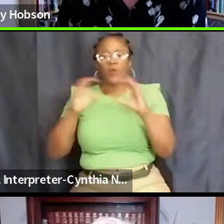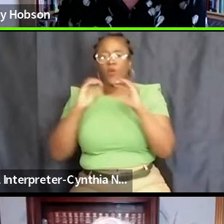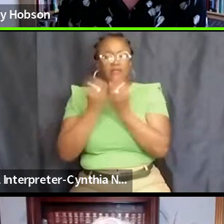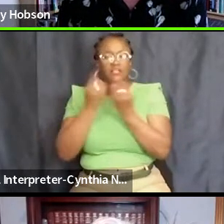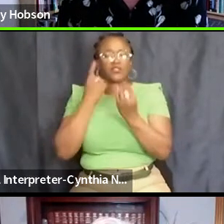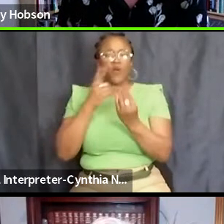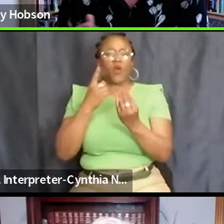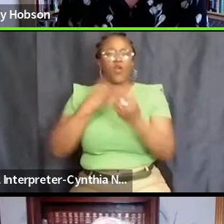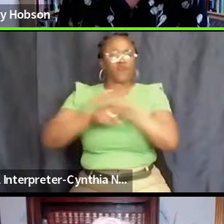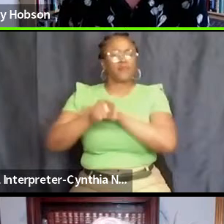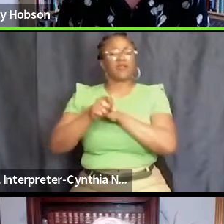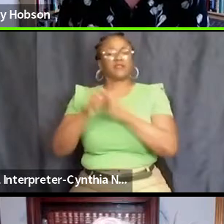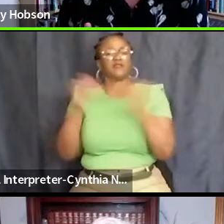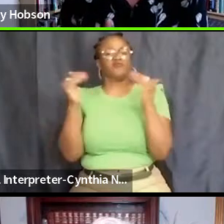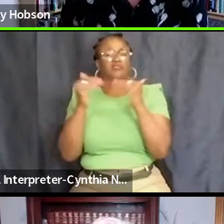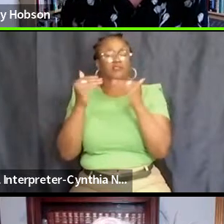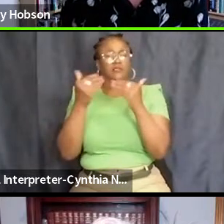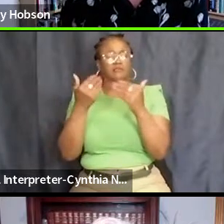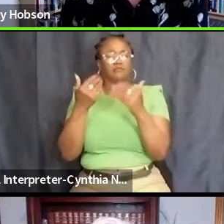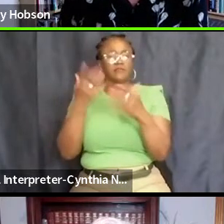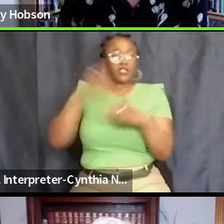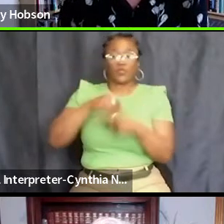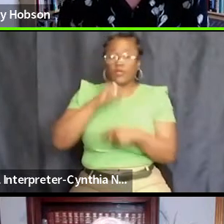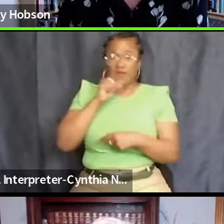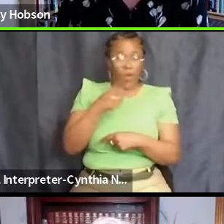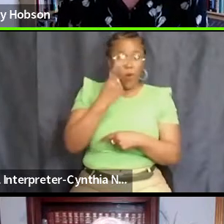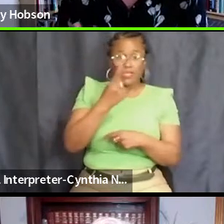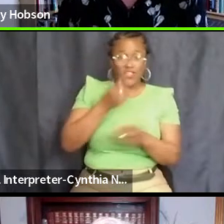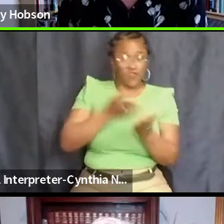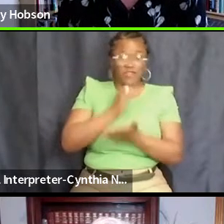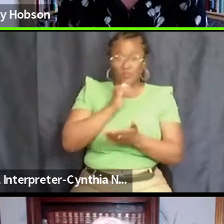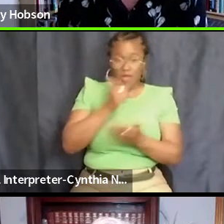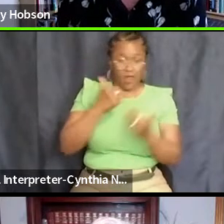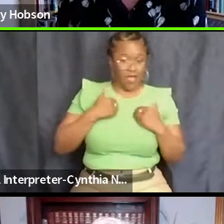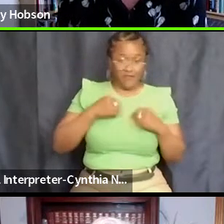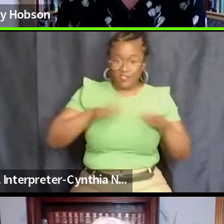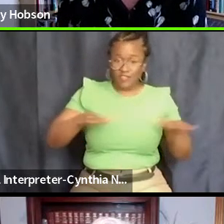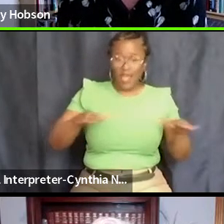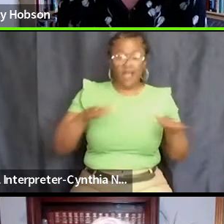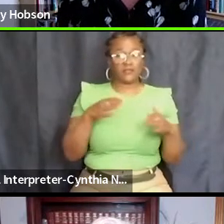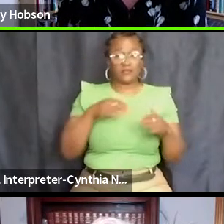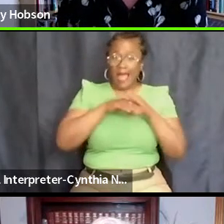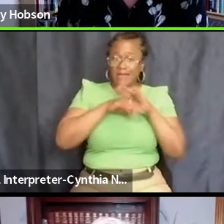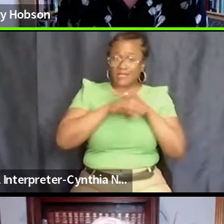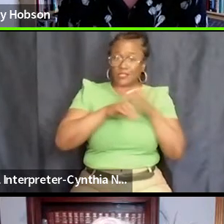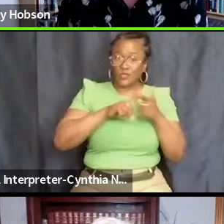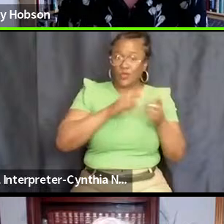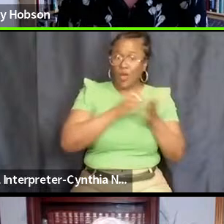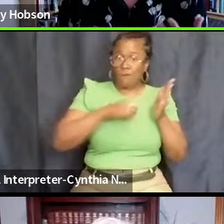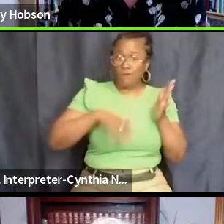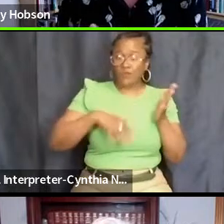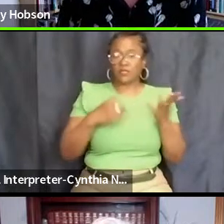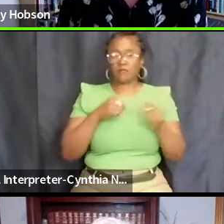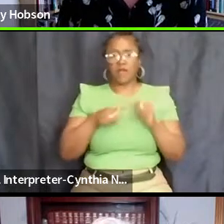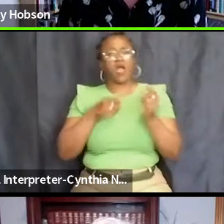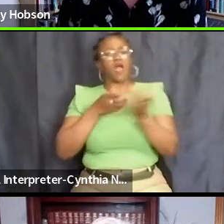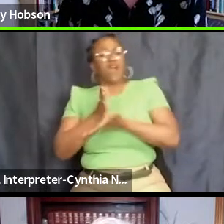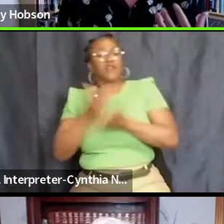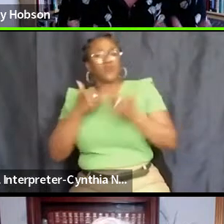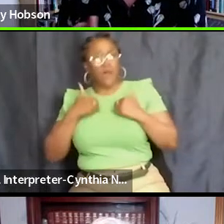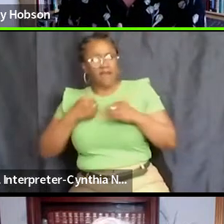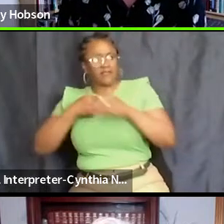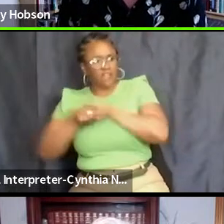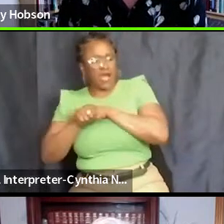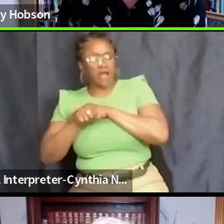reproductive justice, including not just the right to not have a child, including of course access to abortion, but also the right to have a